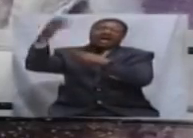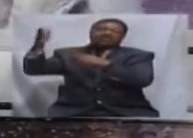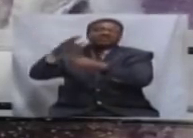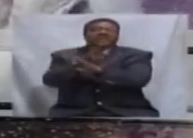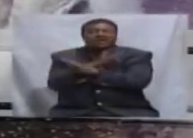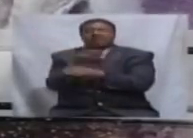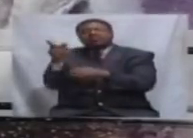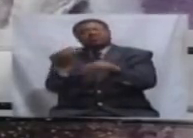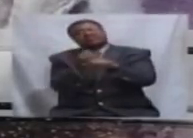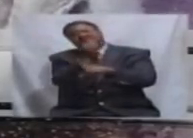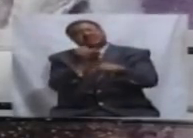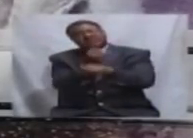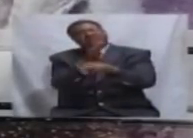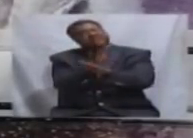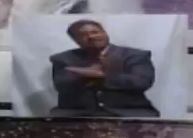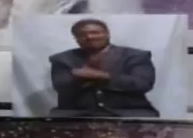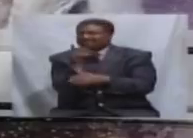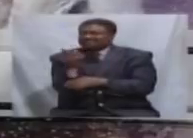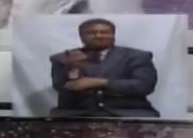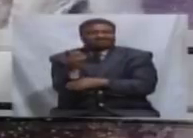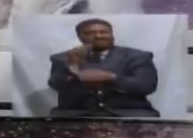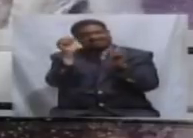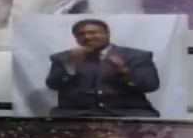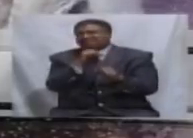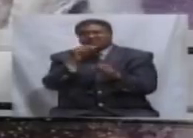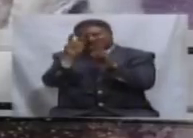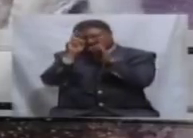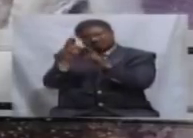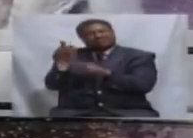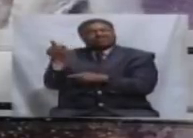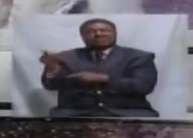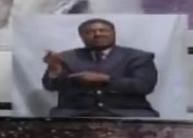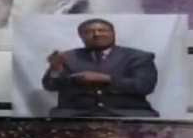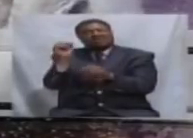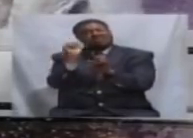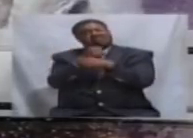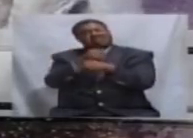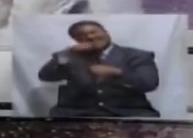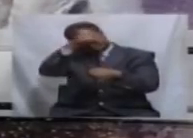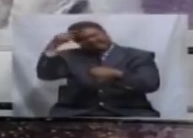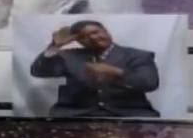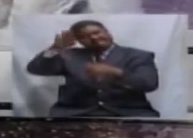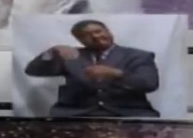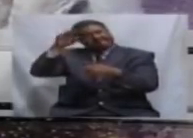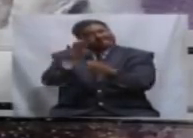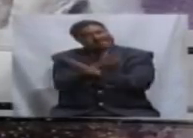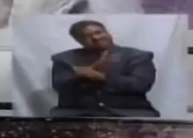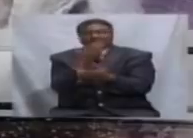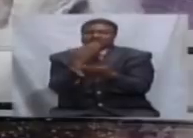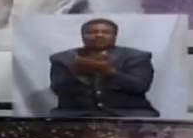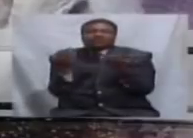their country because no one respects a person who paints their country black. The PF Secretary General says the